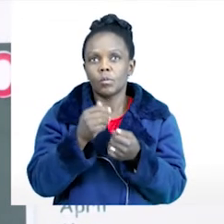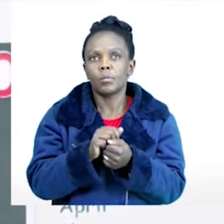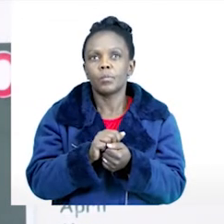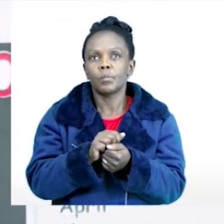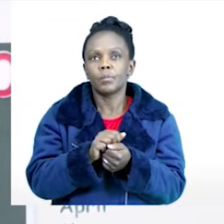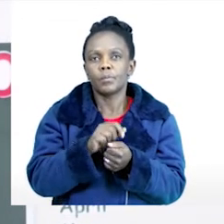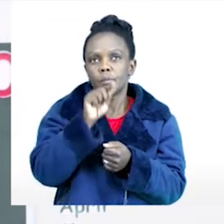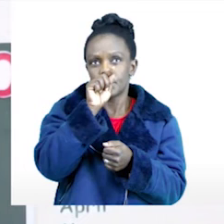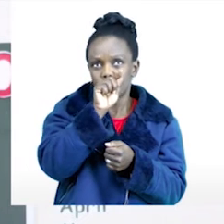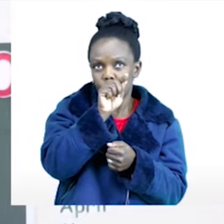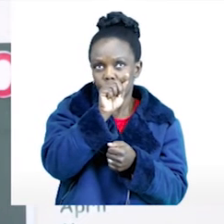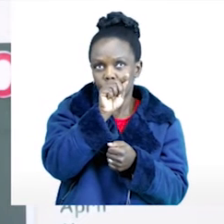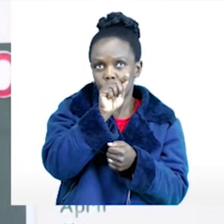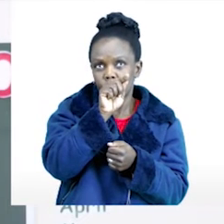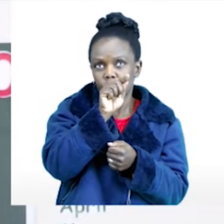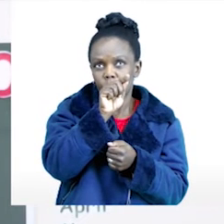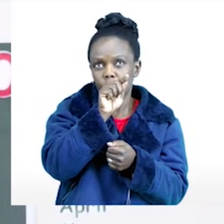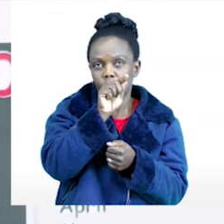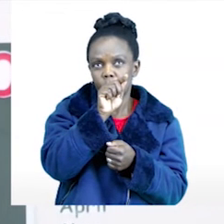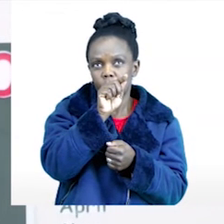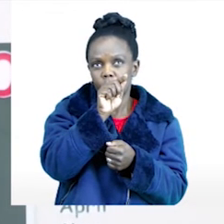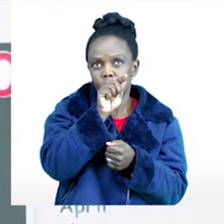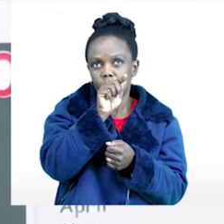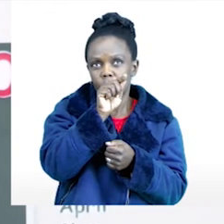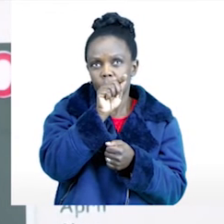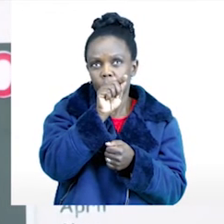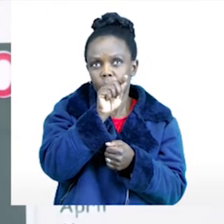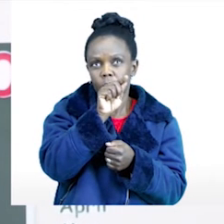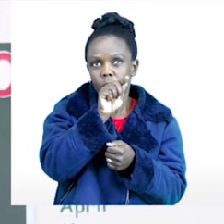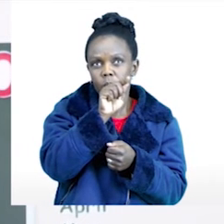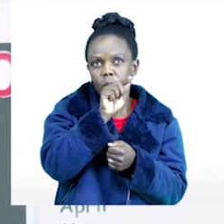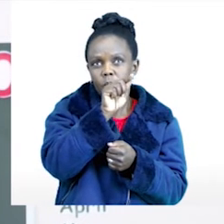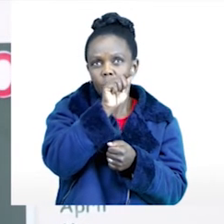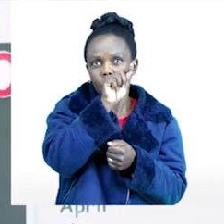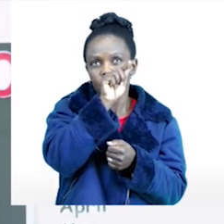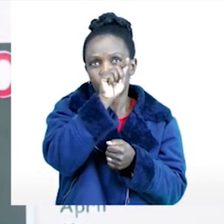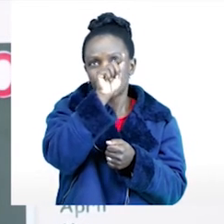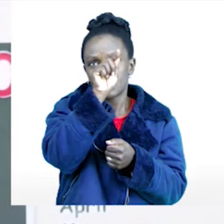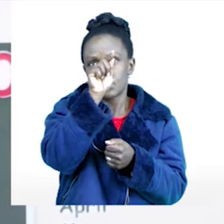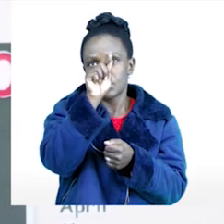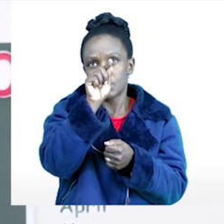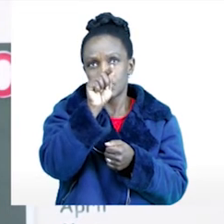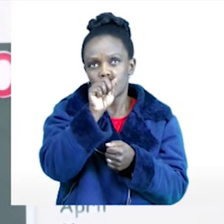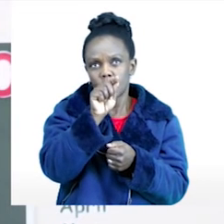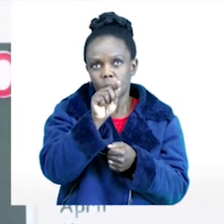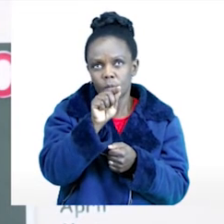here. Do you have your finger there? Well done. And we're going to go round,